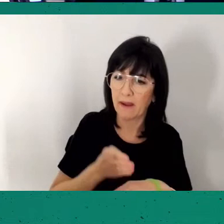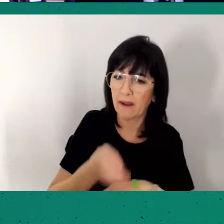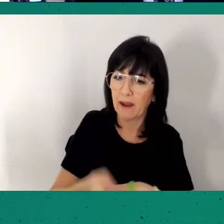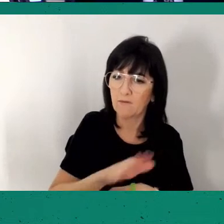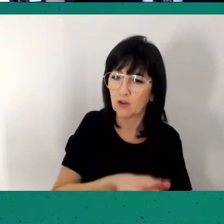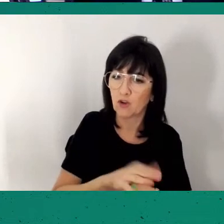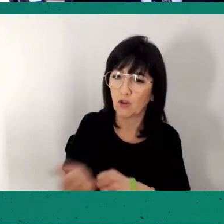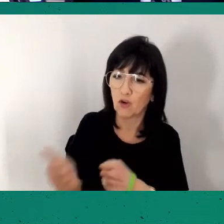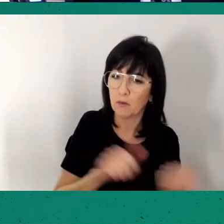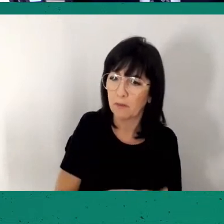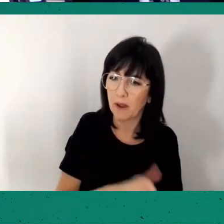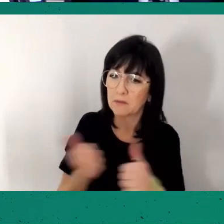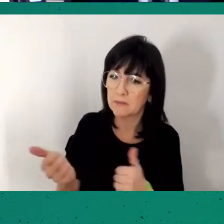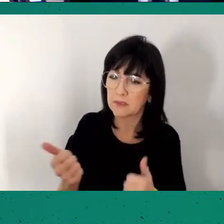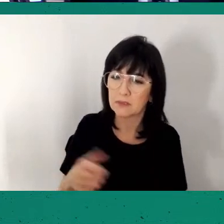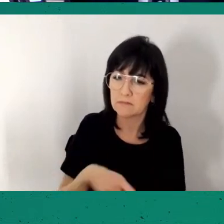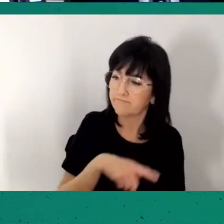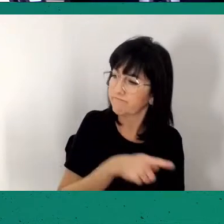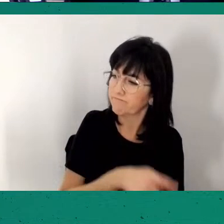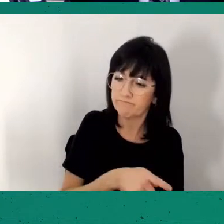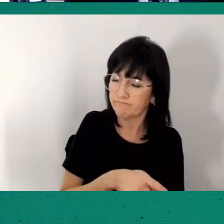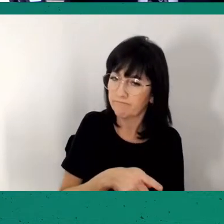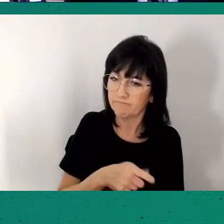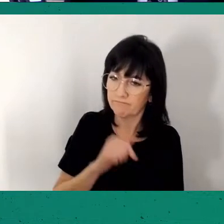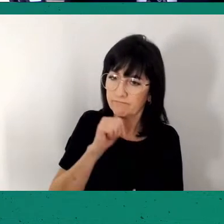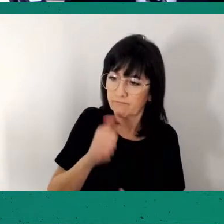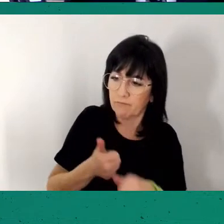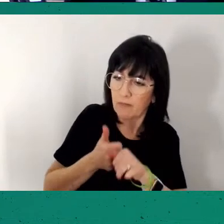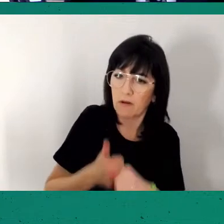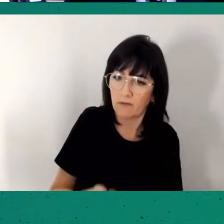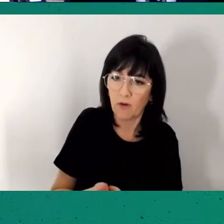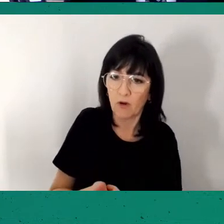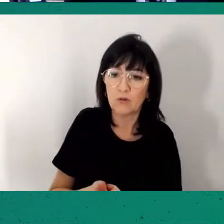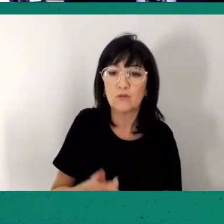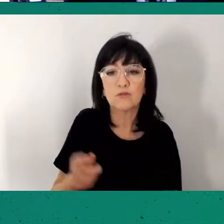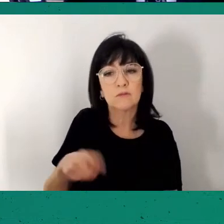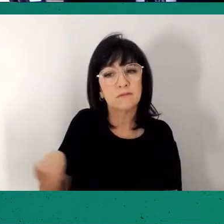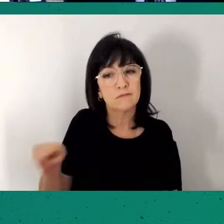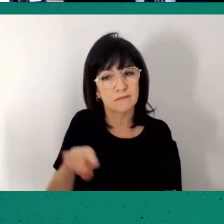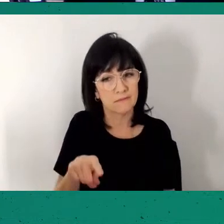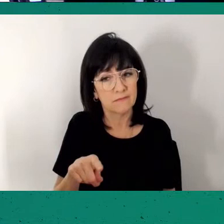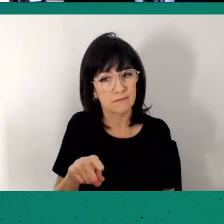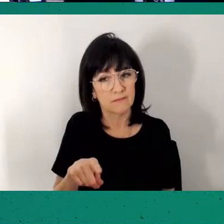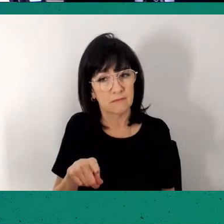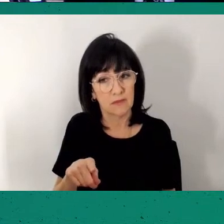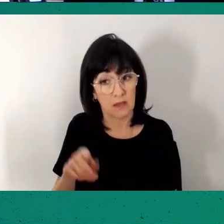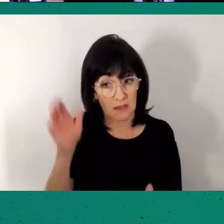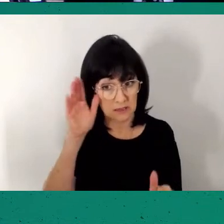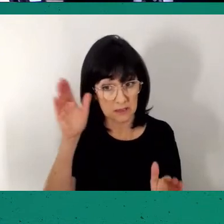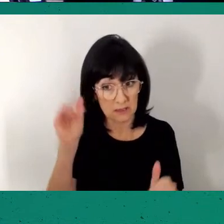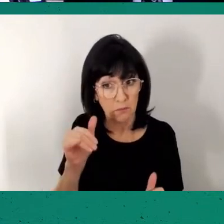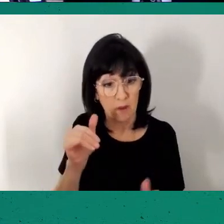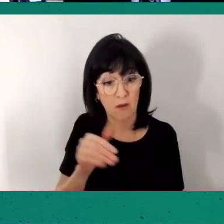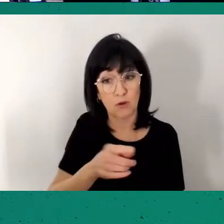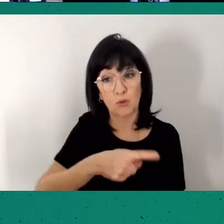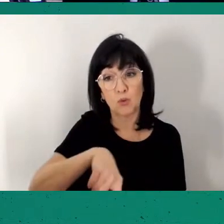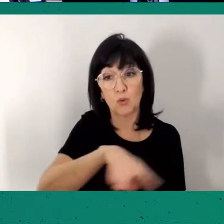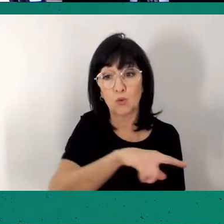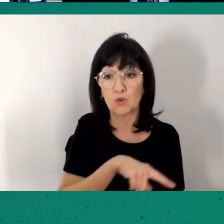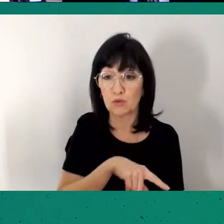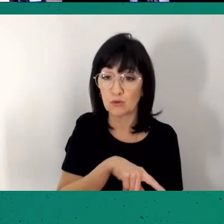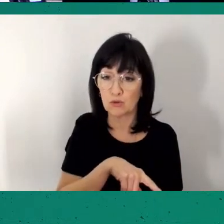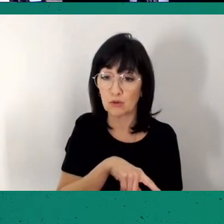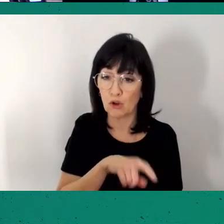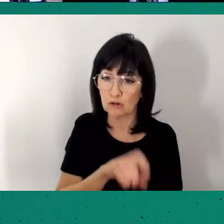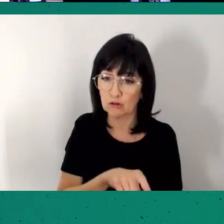such prejudice, and for the looser part of mankind, it can hardly be expected that those should promote the